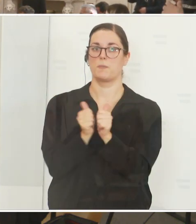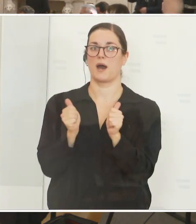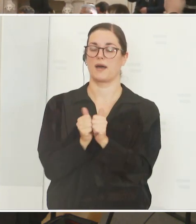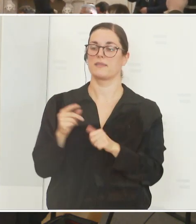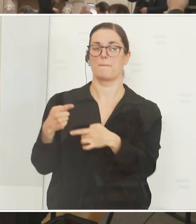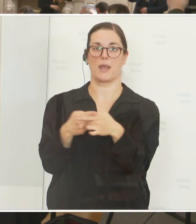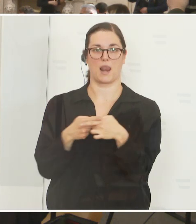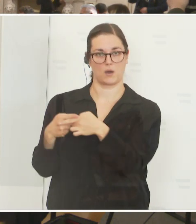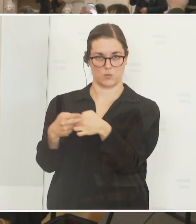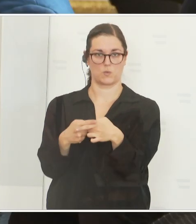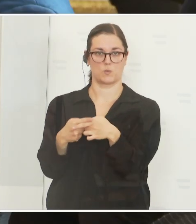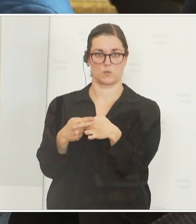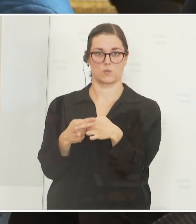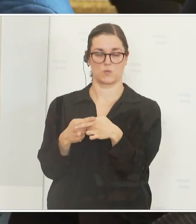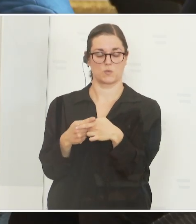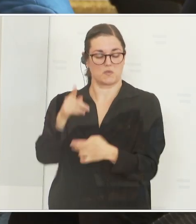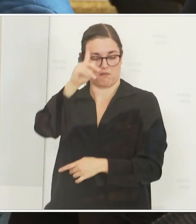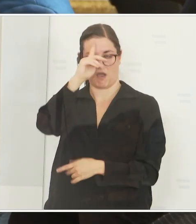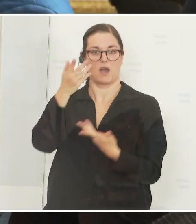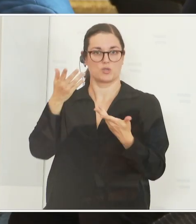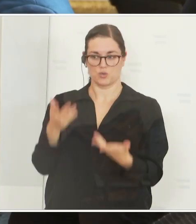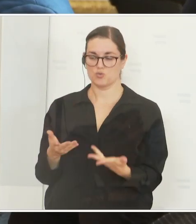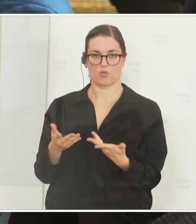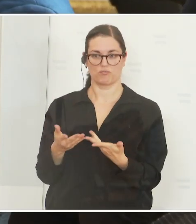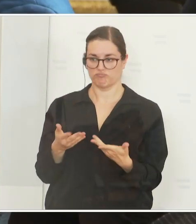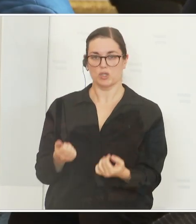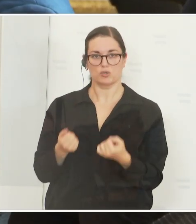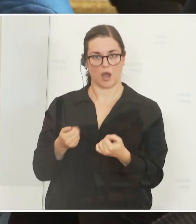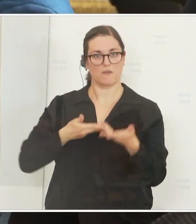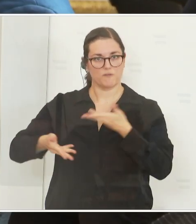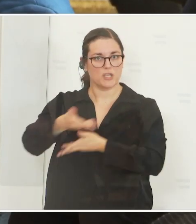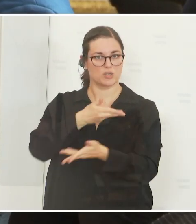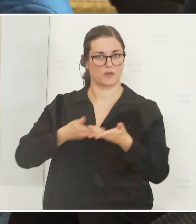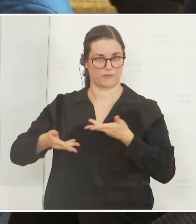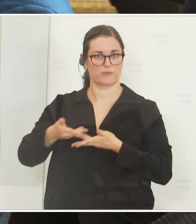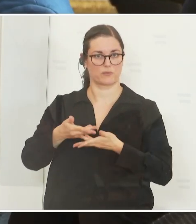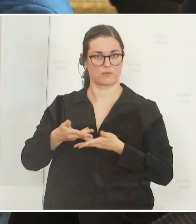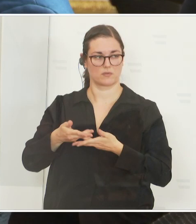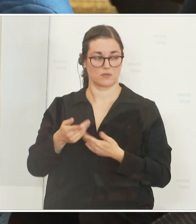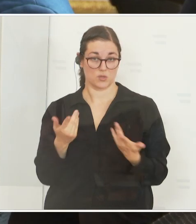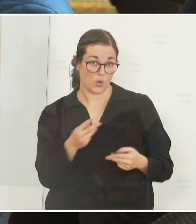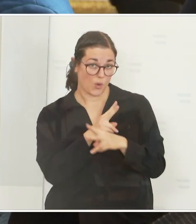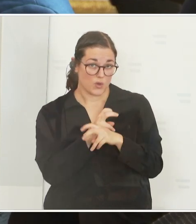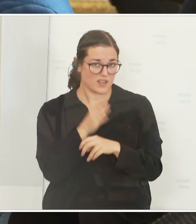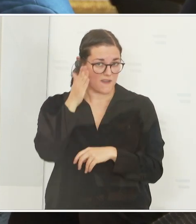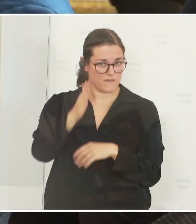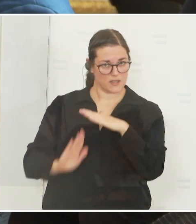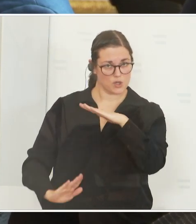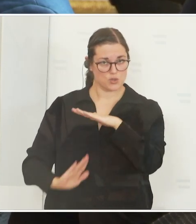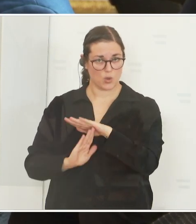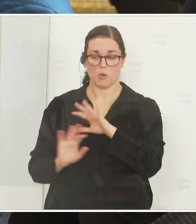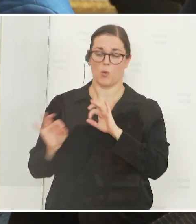that there are a lot of businesses prospering in our country. So will Austria stop or at least